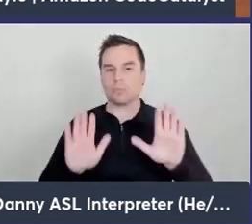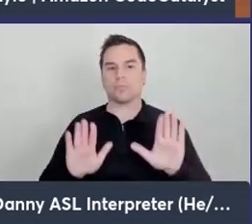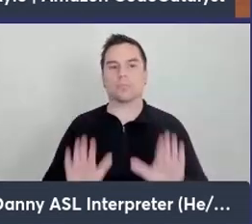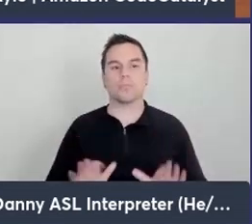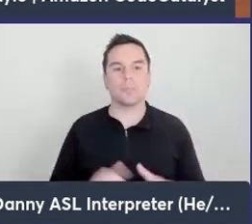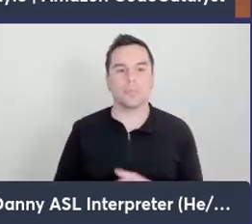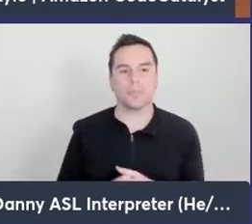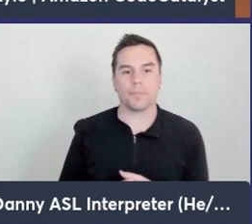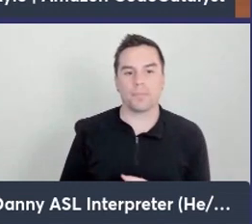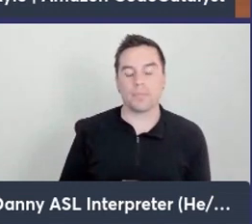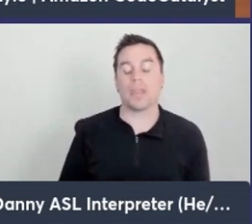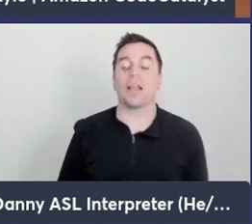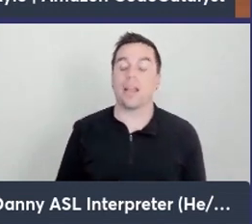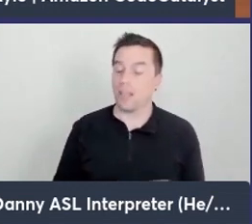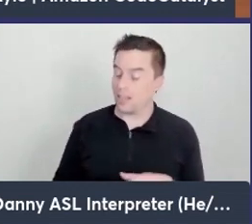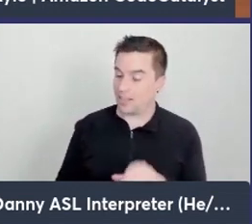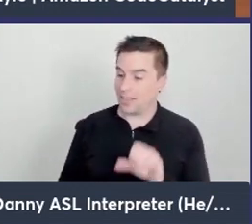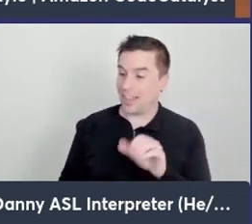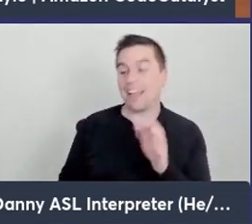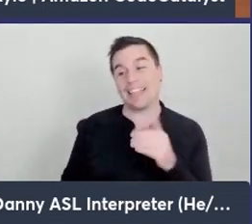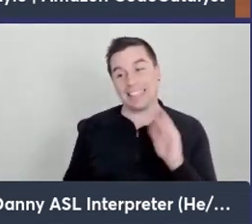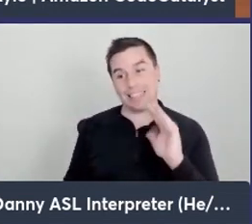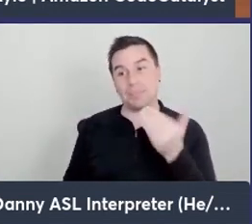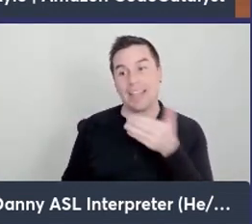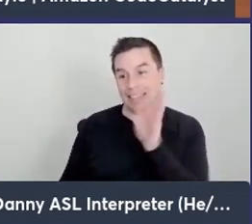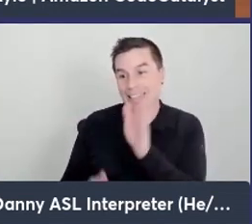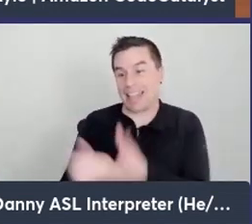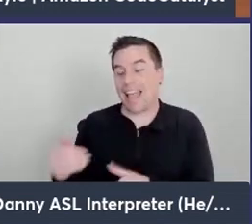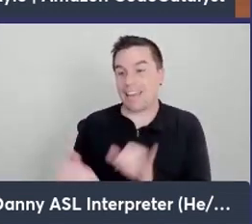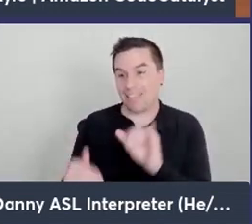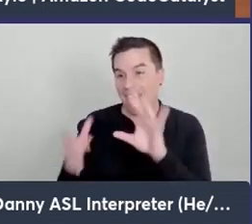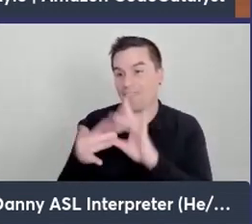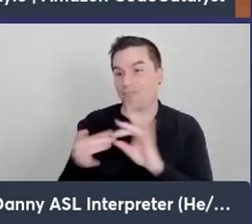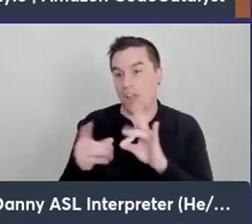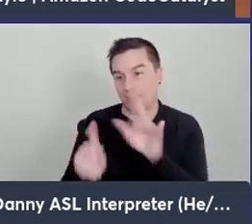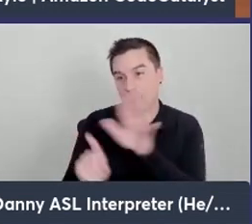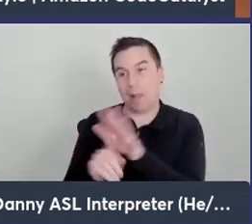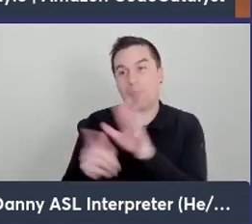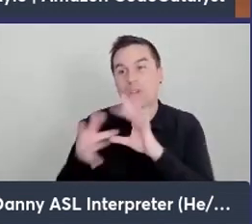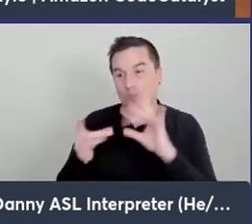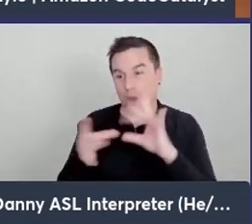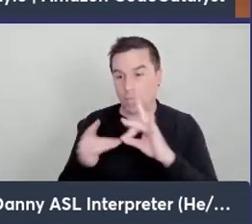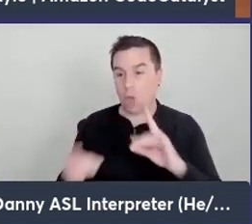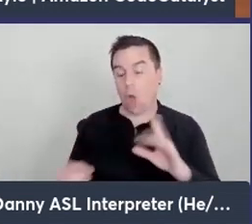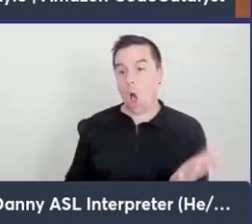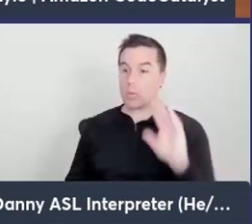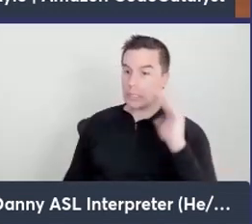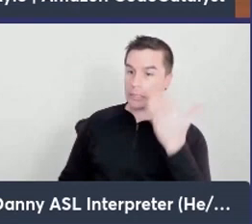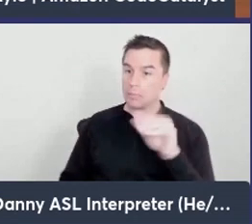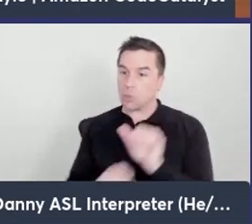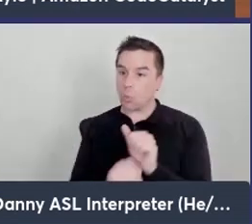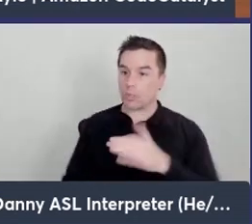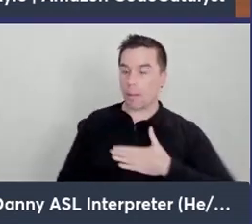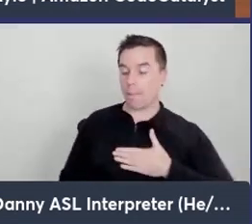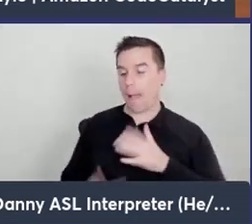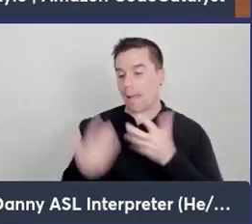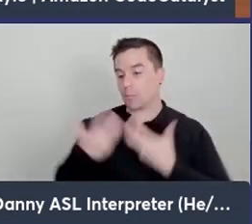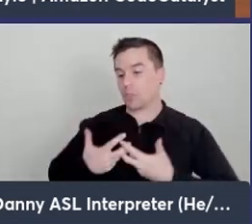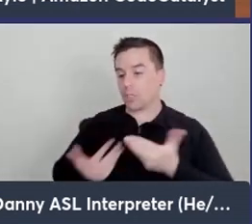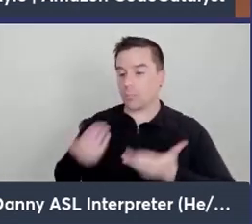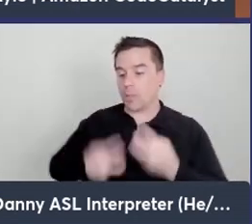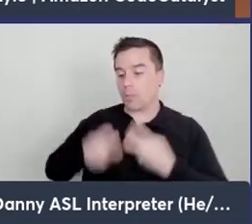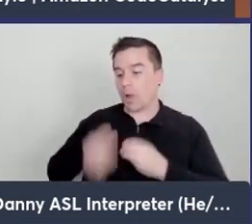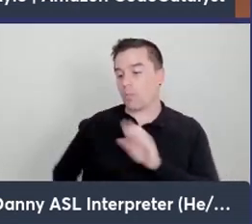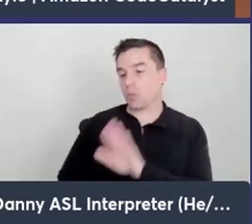it works on my machine, must be yours. That's exactly what I was going to say. Yeah. That you're giving the famous saying right there, but you were giving the reverse of it.